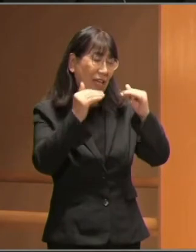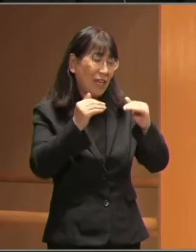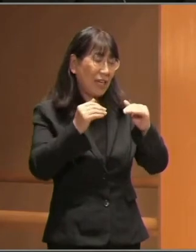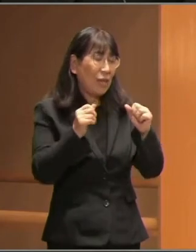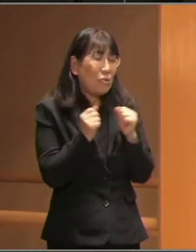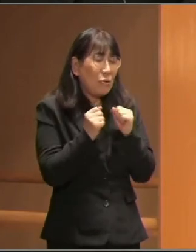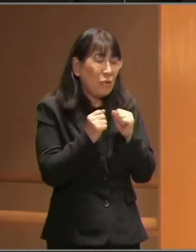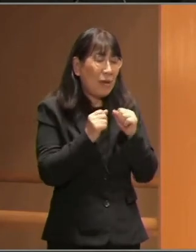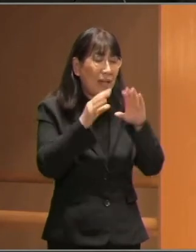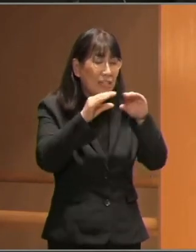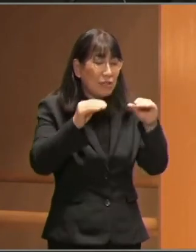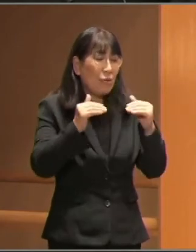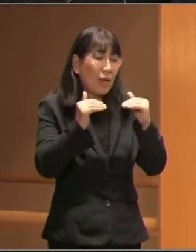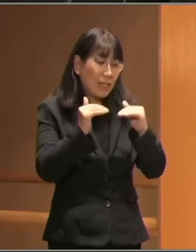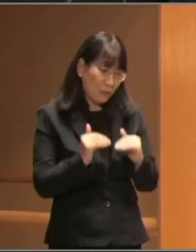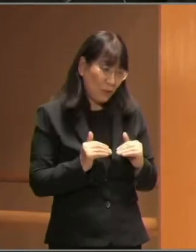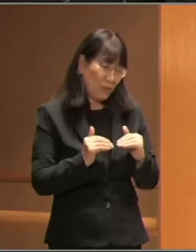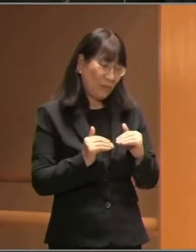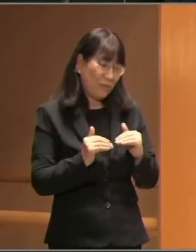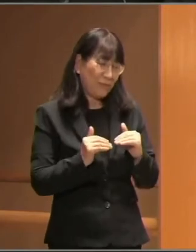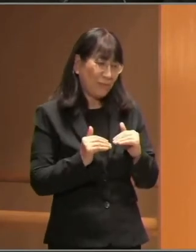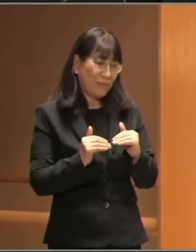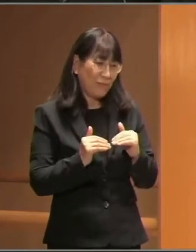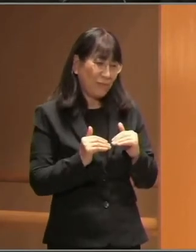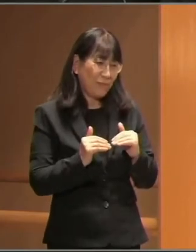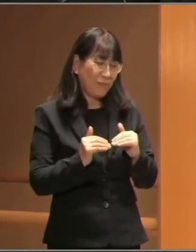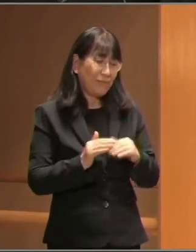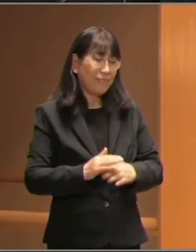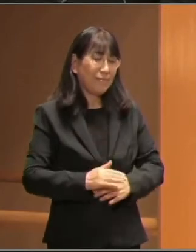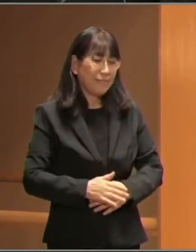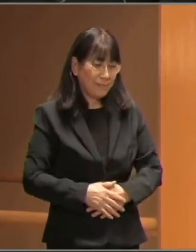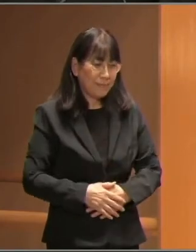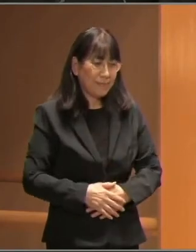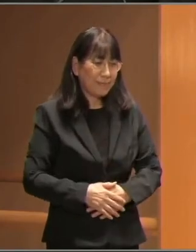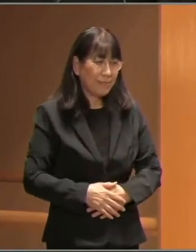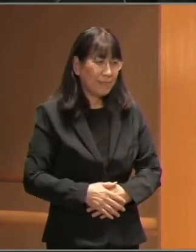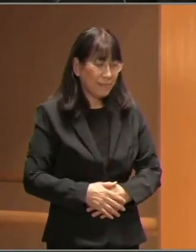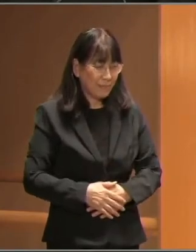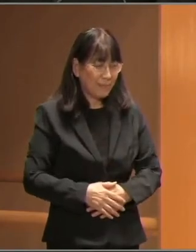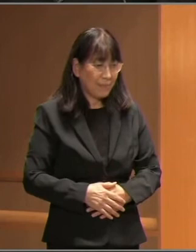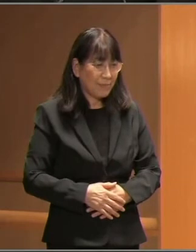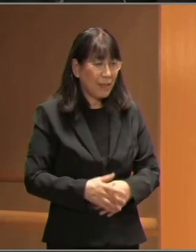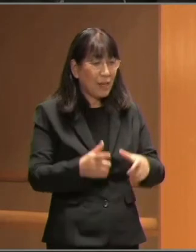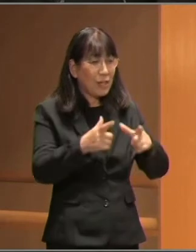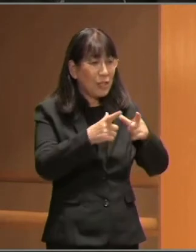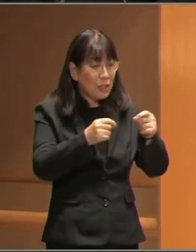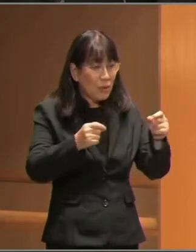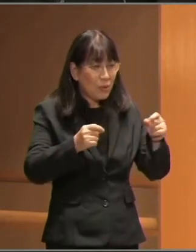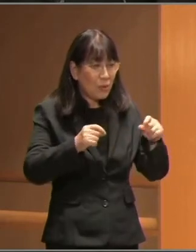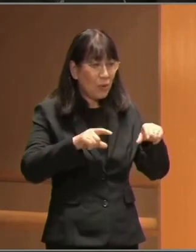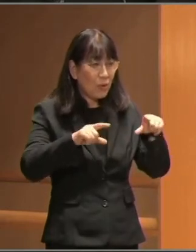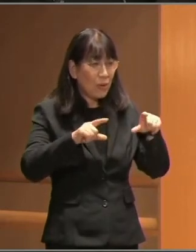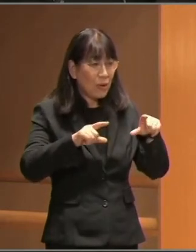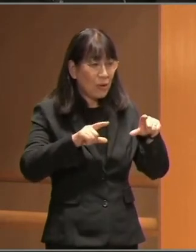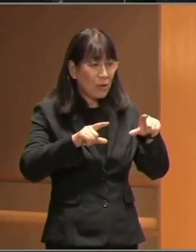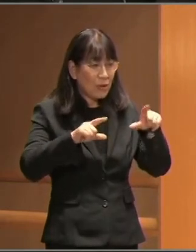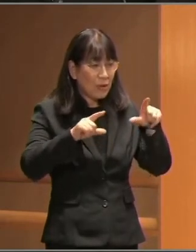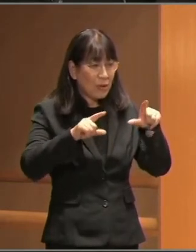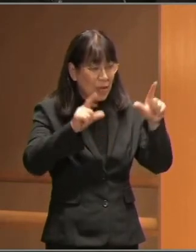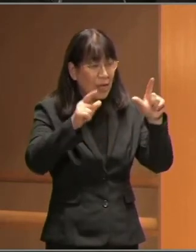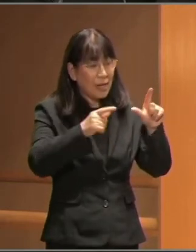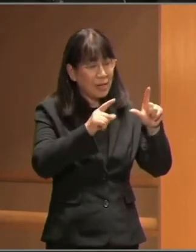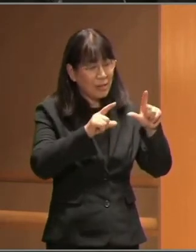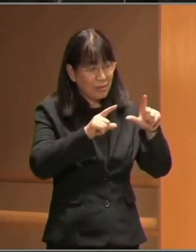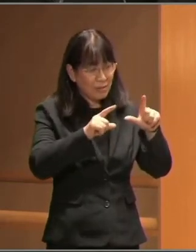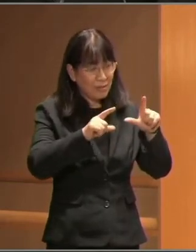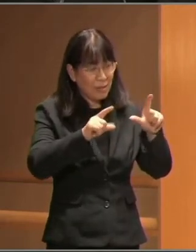and the humidity is very high, and then in winter, the humidity is low. Well, probably people living on